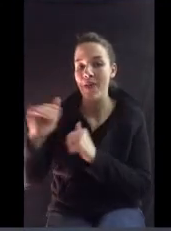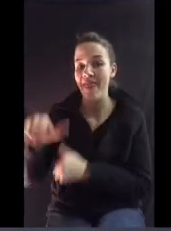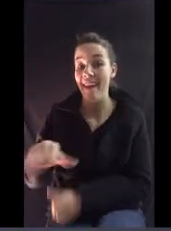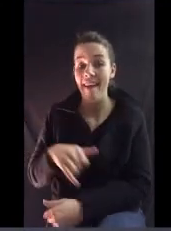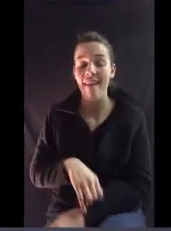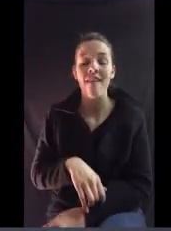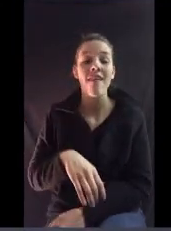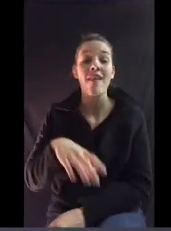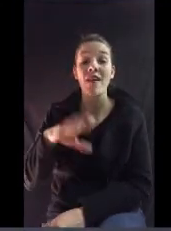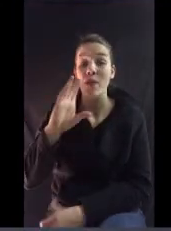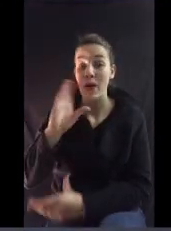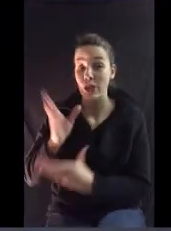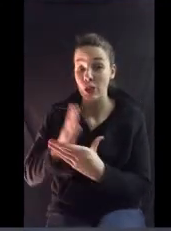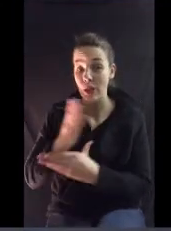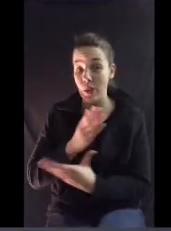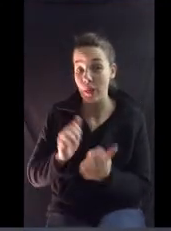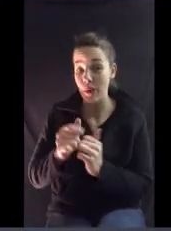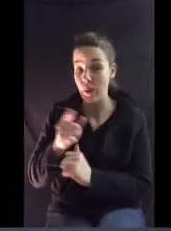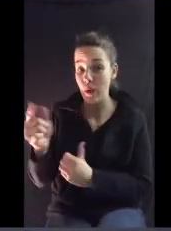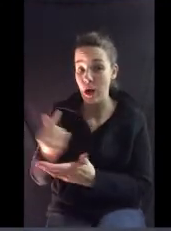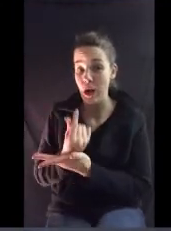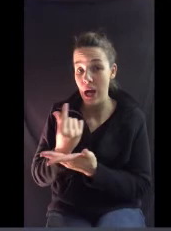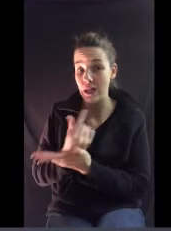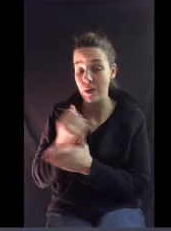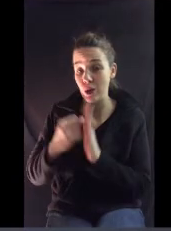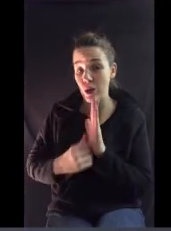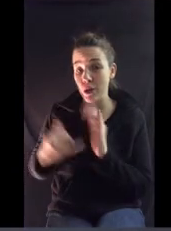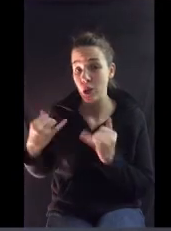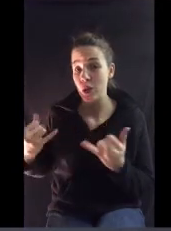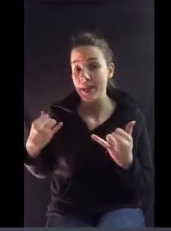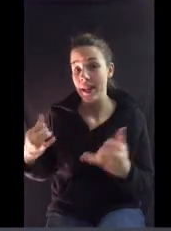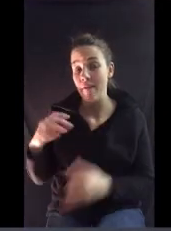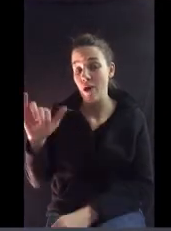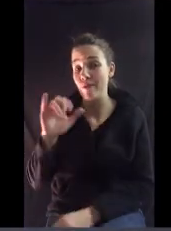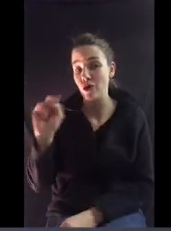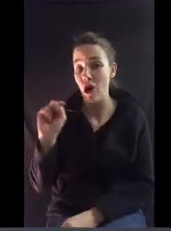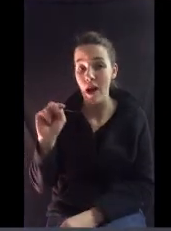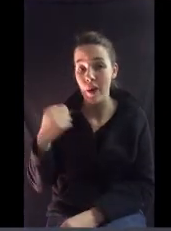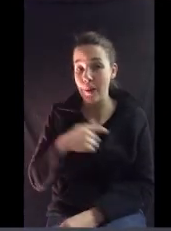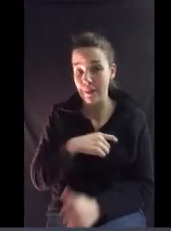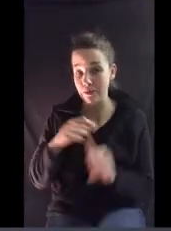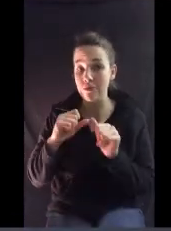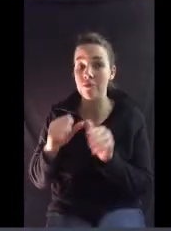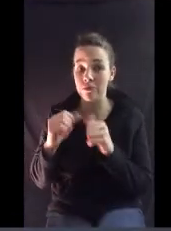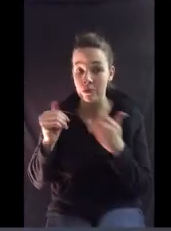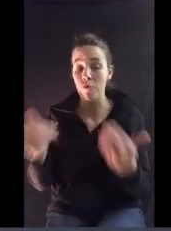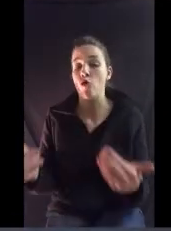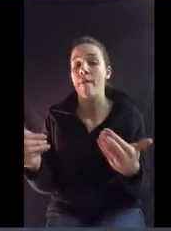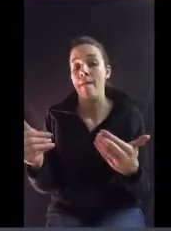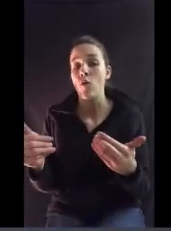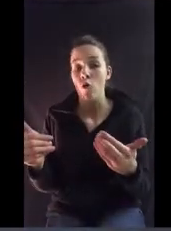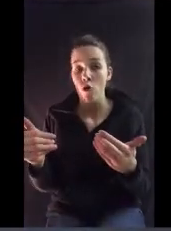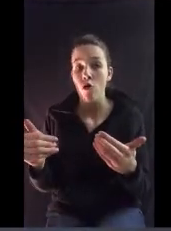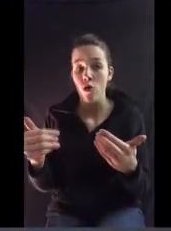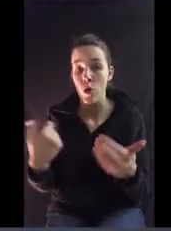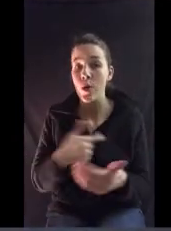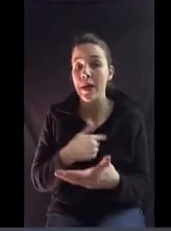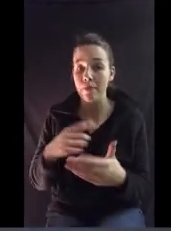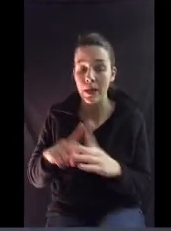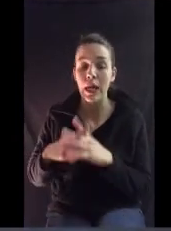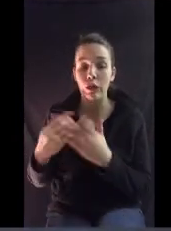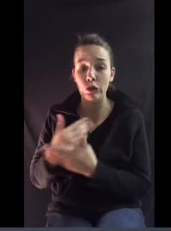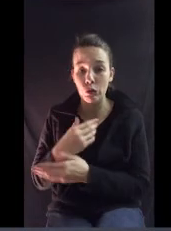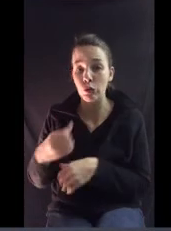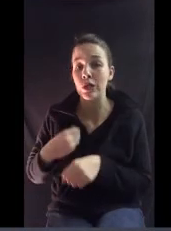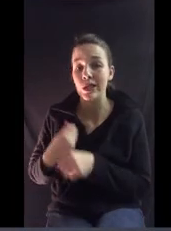and celebrate with that. I want to share with you our gospel scripture today, and it comes from John. We're continually moving